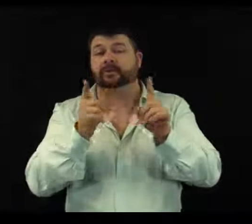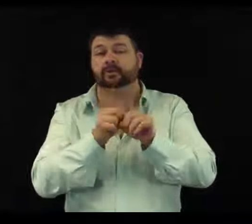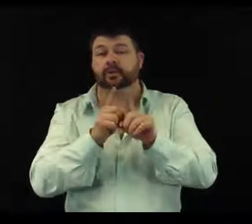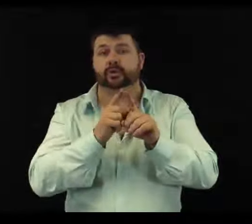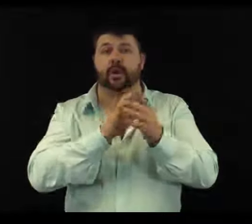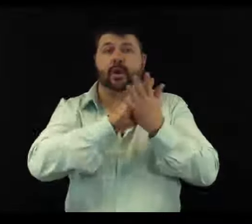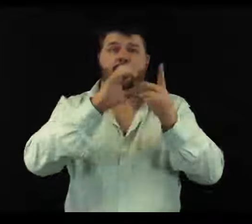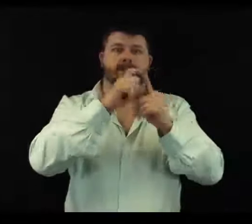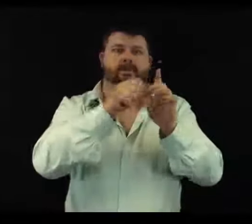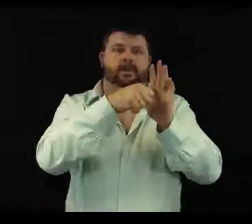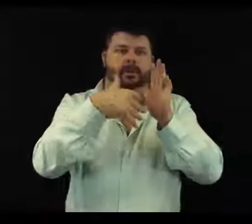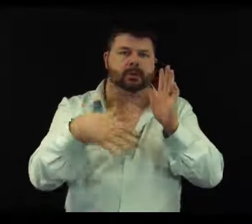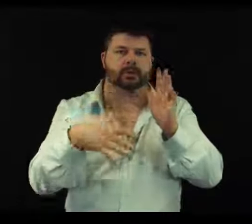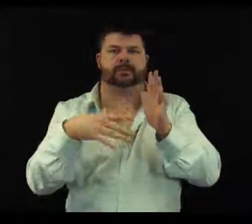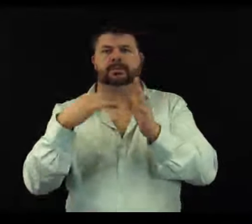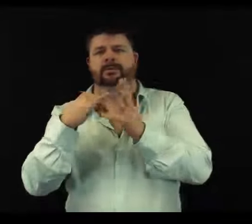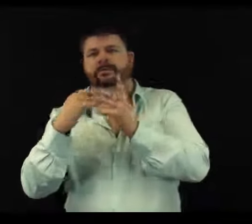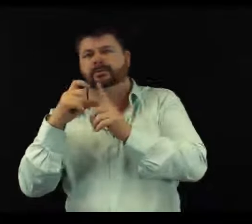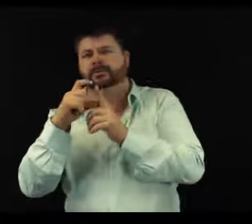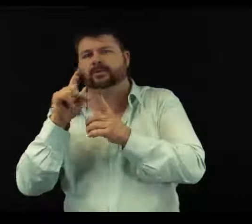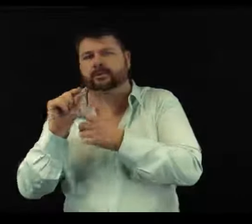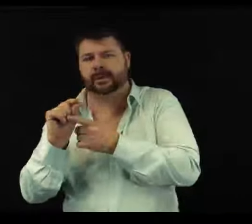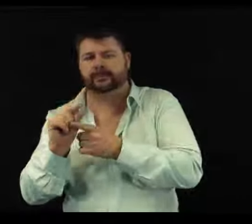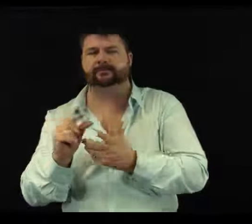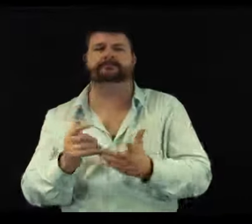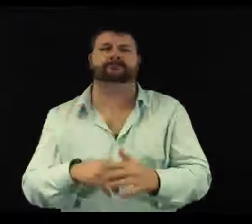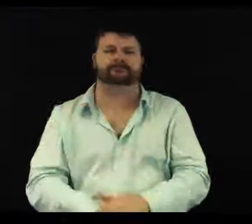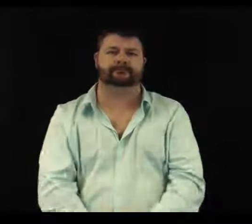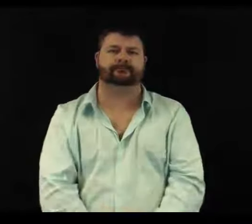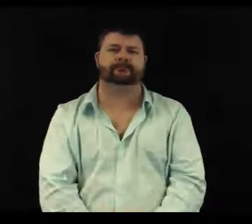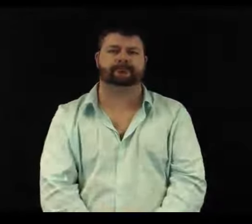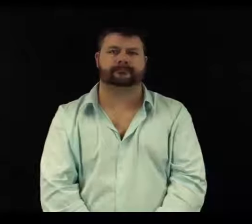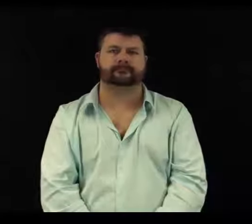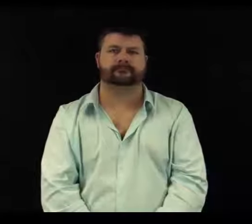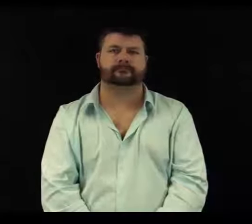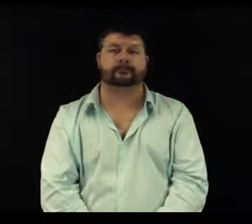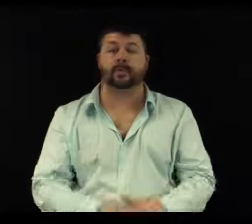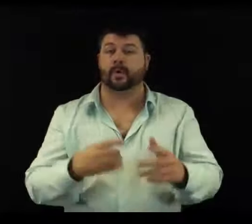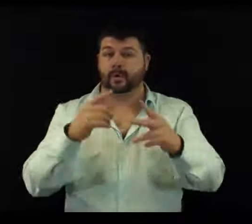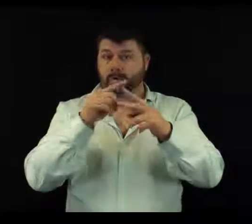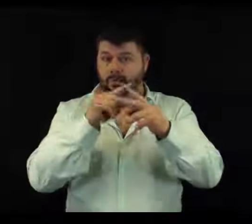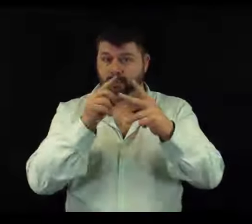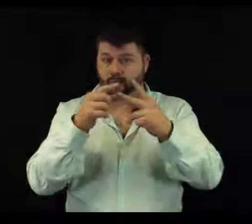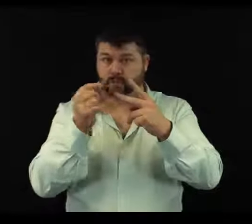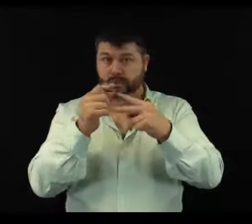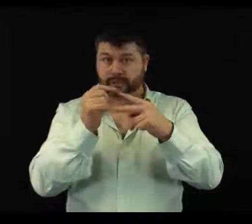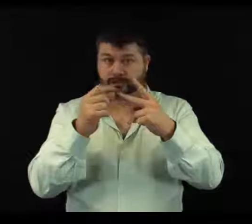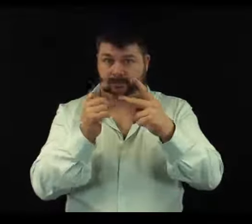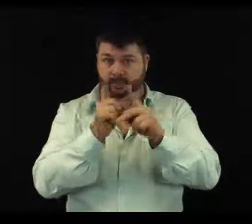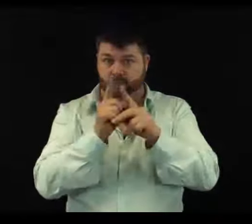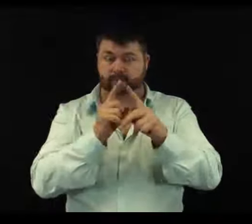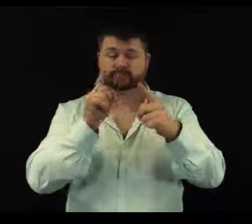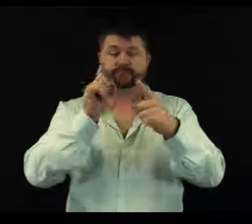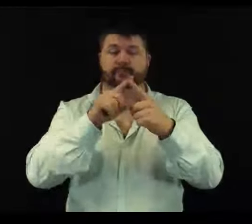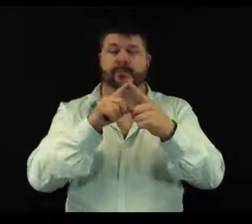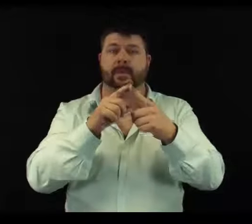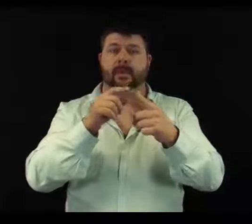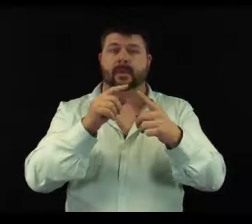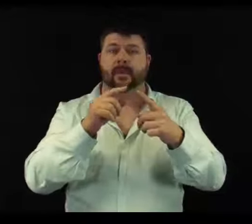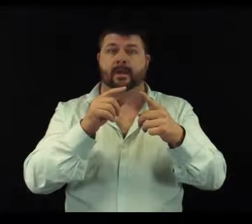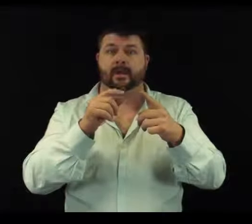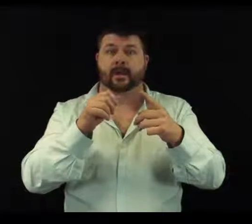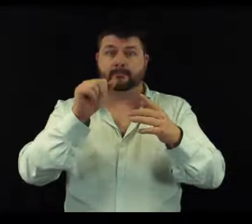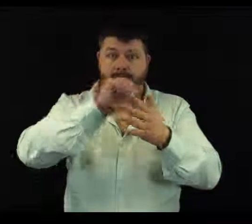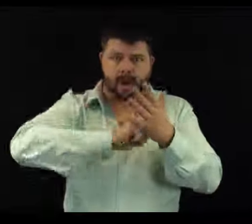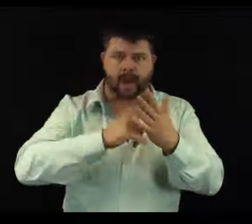large screen TV via the HDMI adapter or Apple TV AirPlay. We'll cover AirPlay and the HDMI dock connector